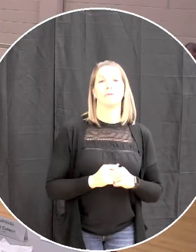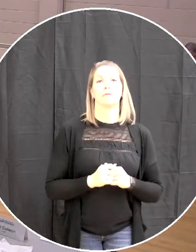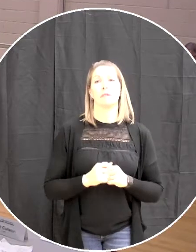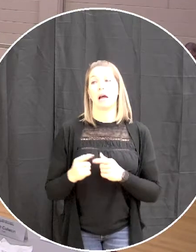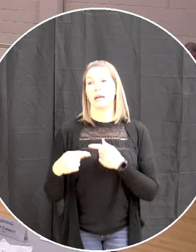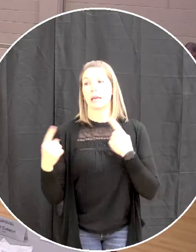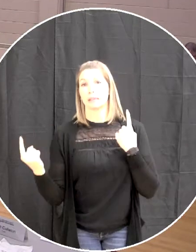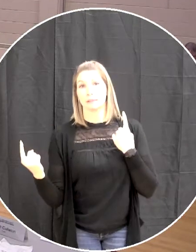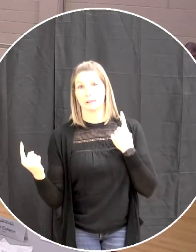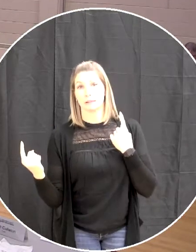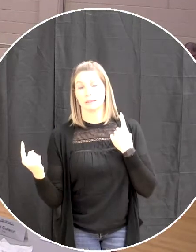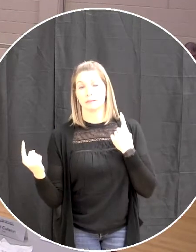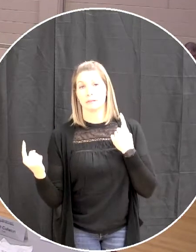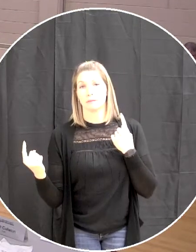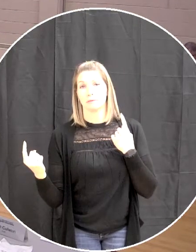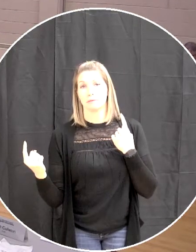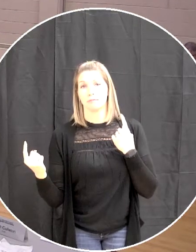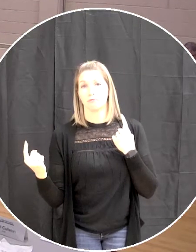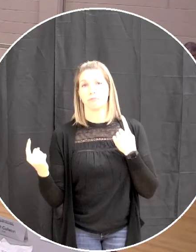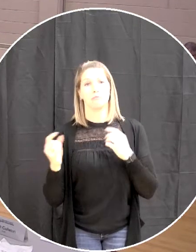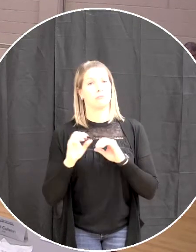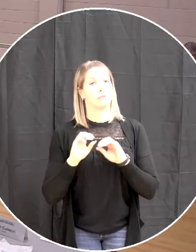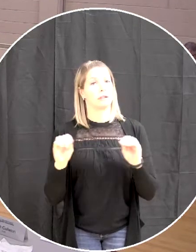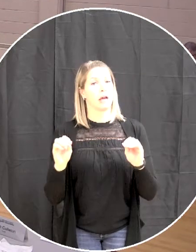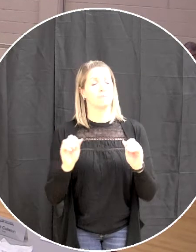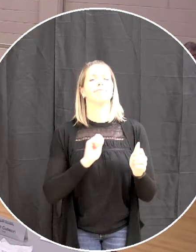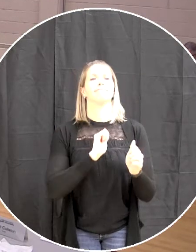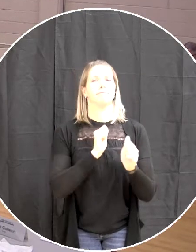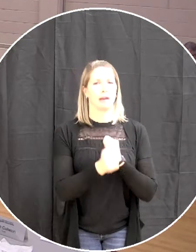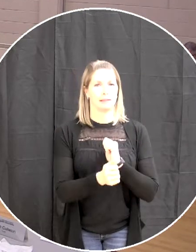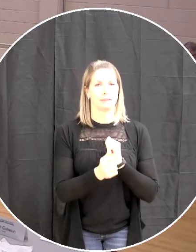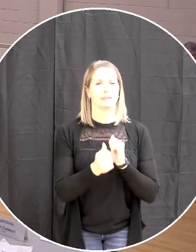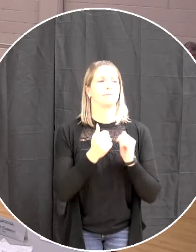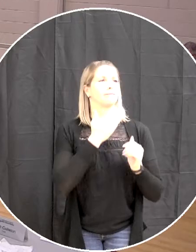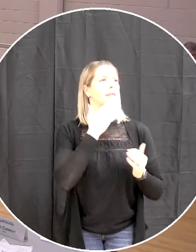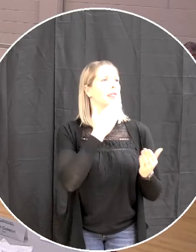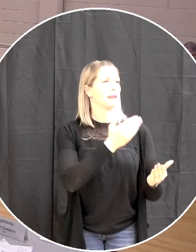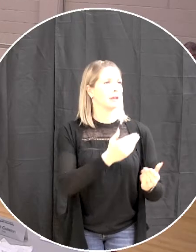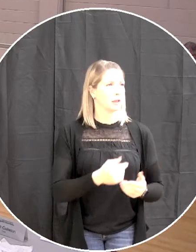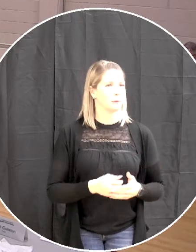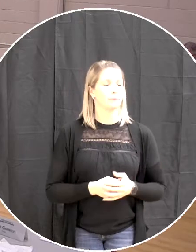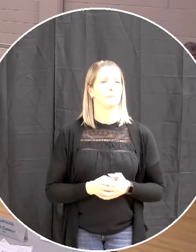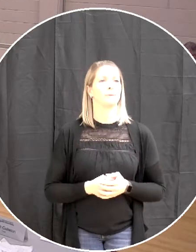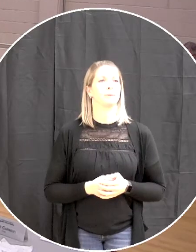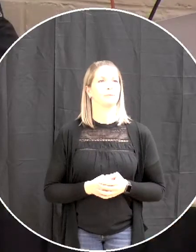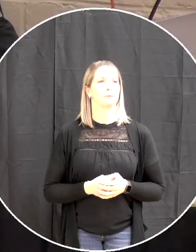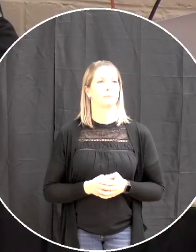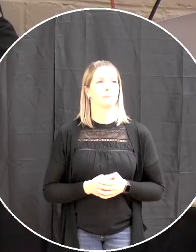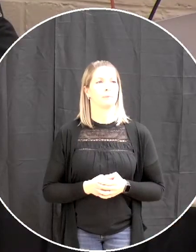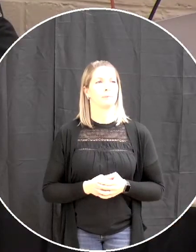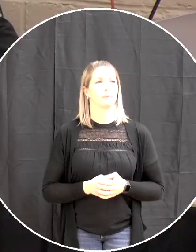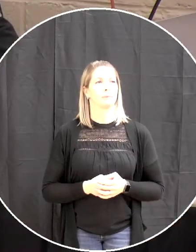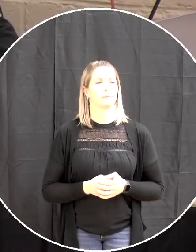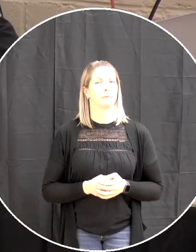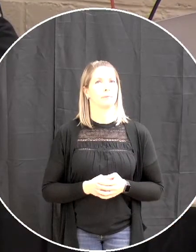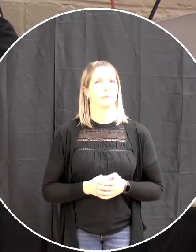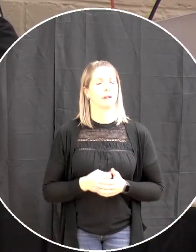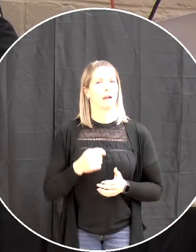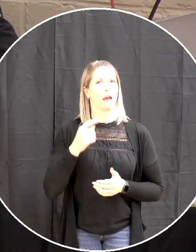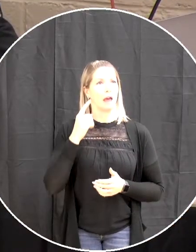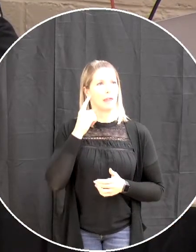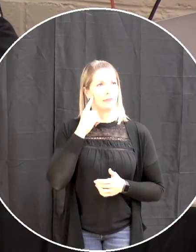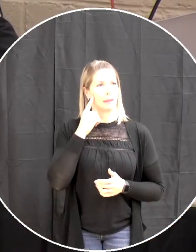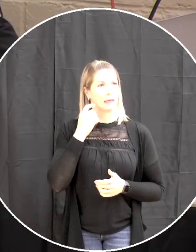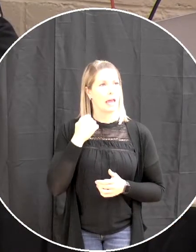Those against? Hearing none, motion carries unanimously. Thank you for that. I believe, Terry, have you got